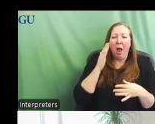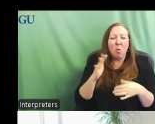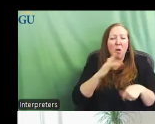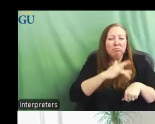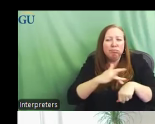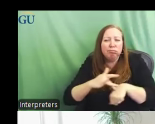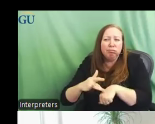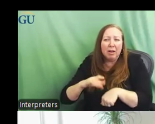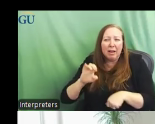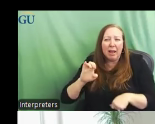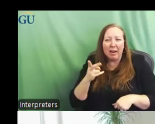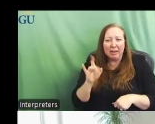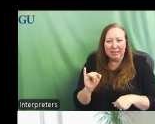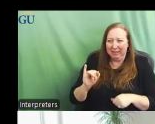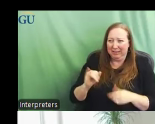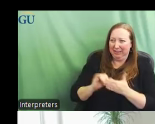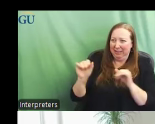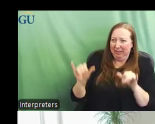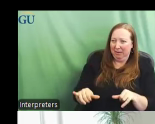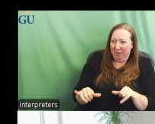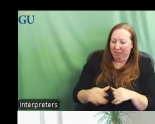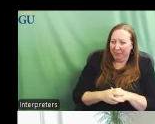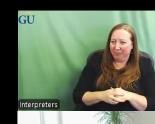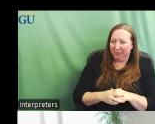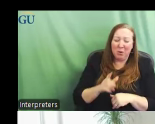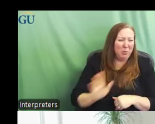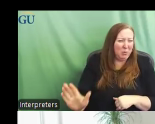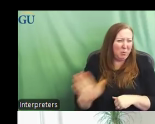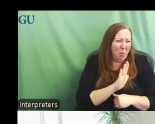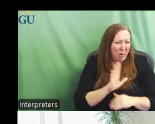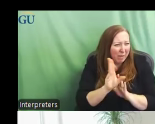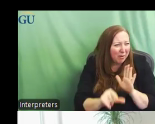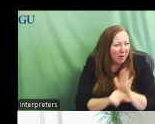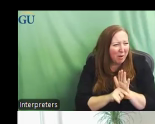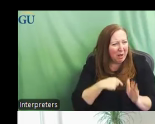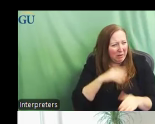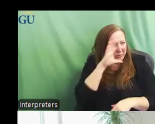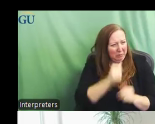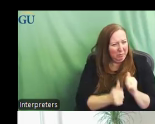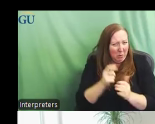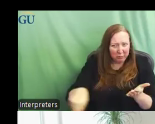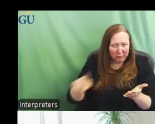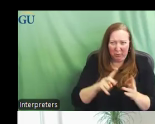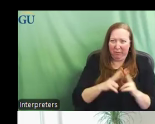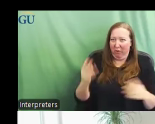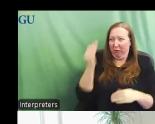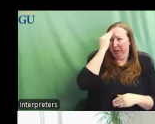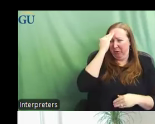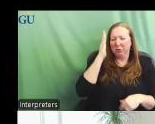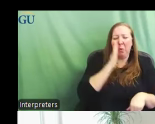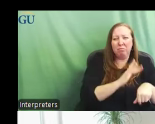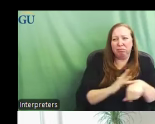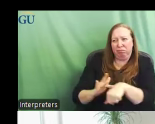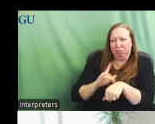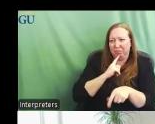lot of time with that. Shelby mentioned that the background from the audience seems that people are pretty familiar with it, so we'll just go through that very quickly. Then